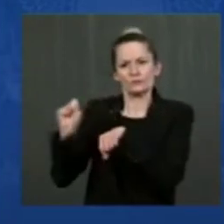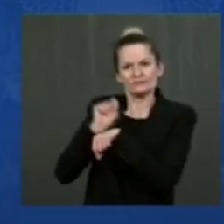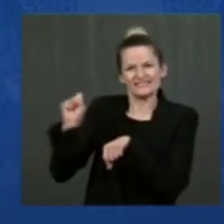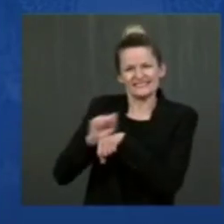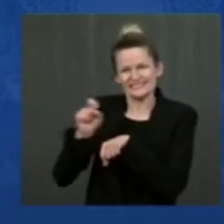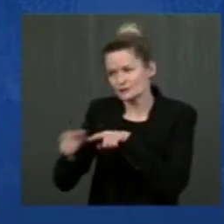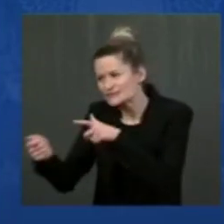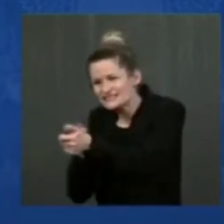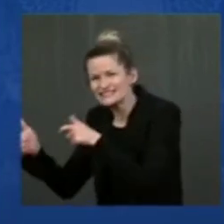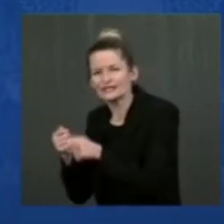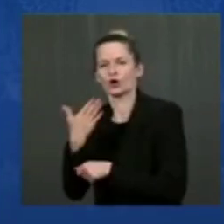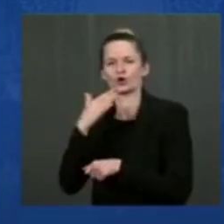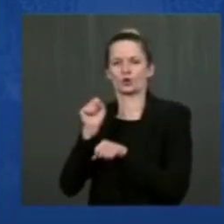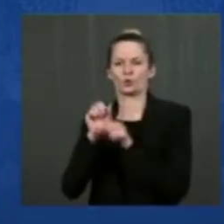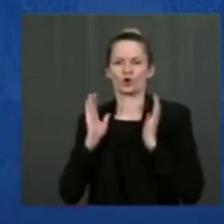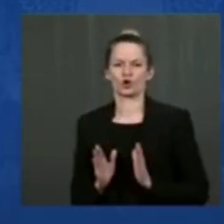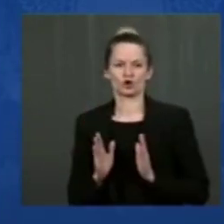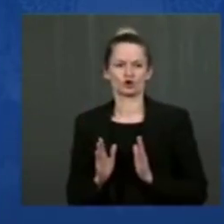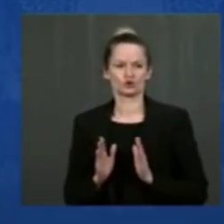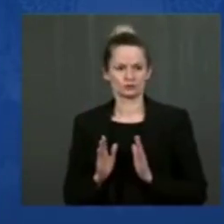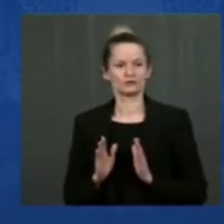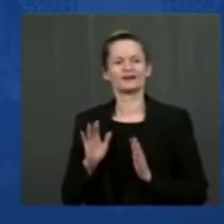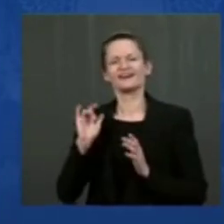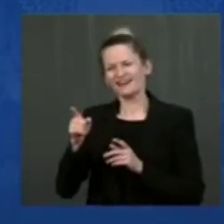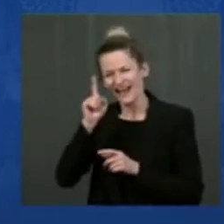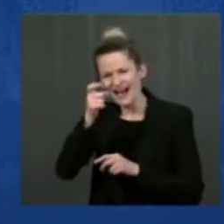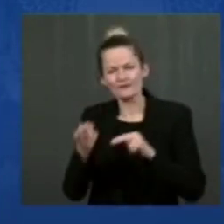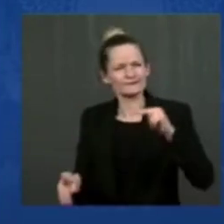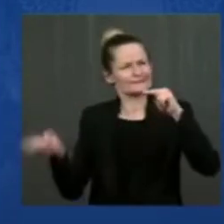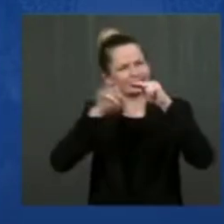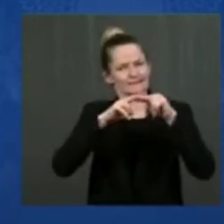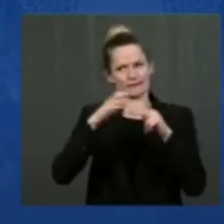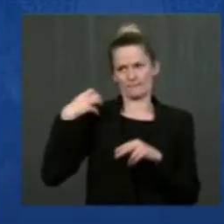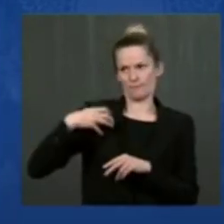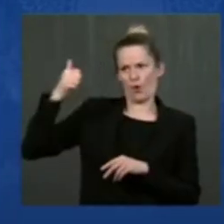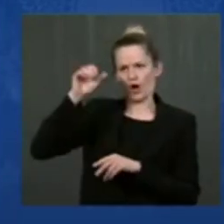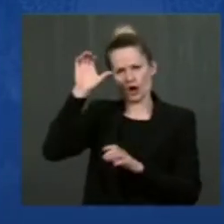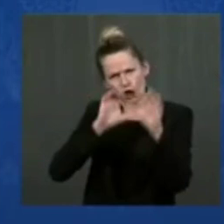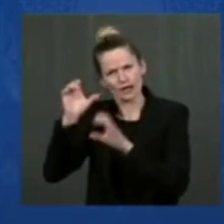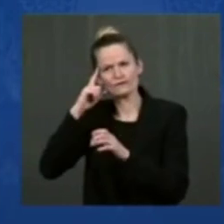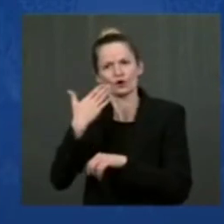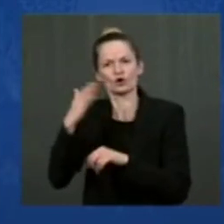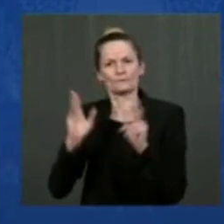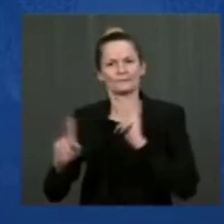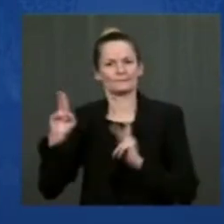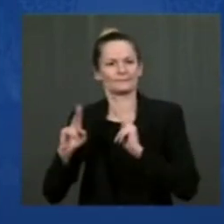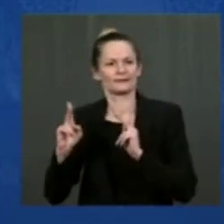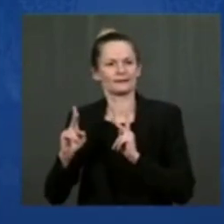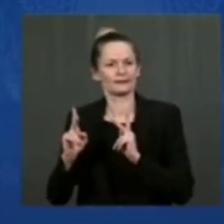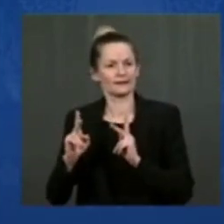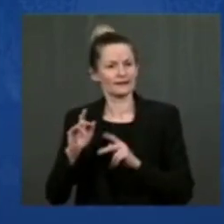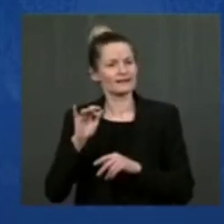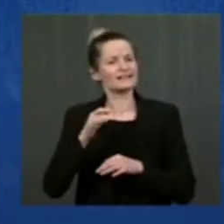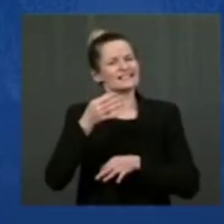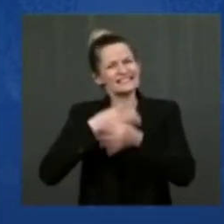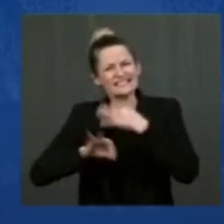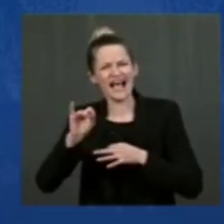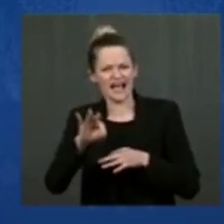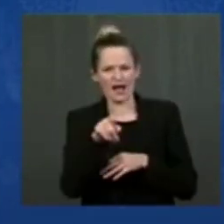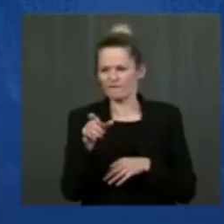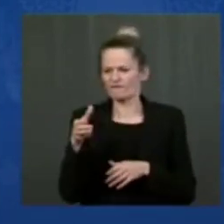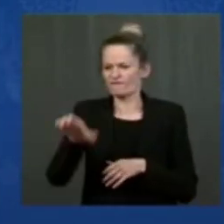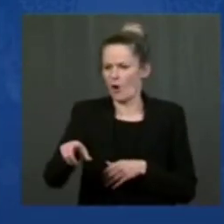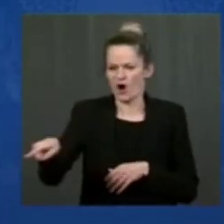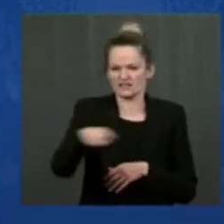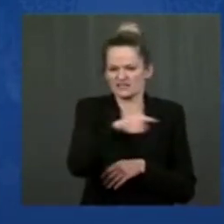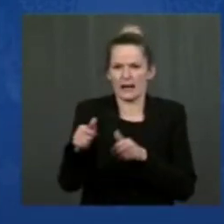No, I'm serious. Think about it. That kind of competition in the market helps workers earn higher wages. It also gives